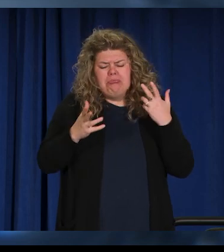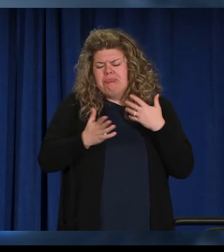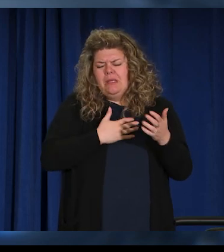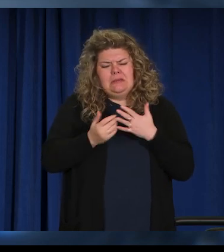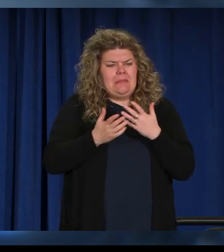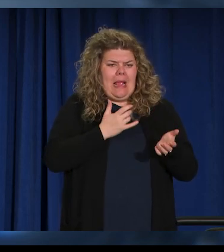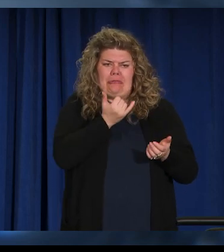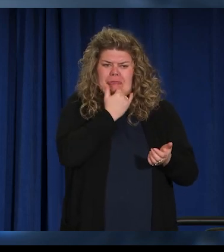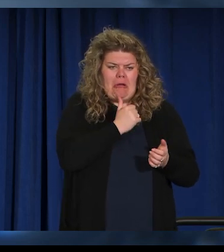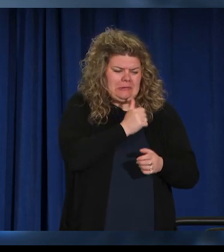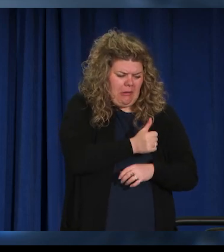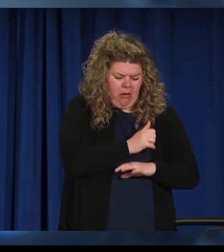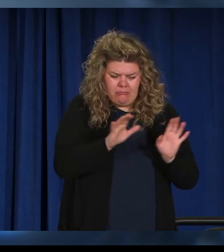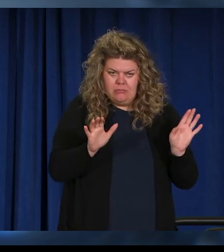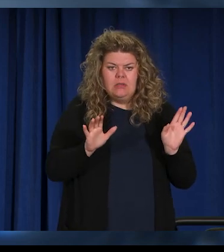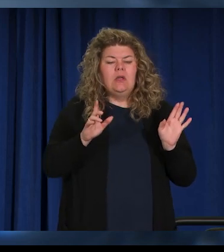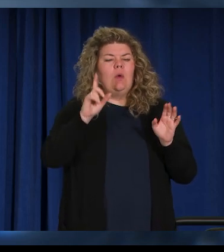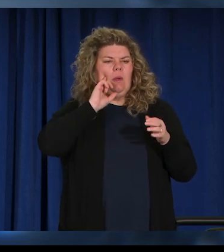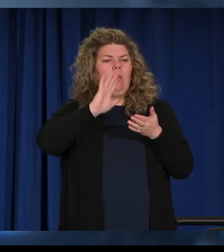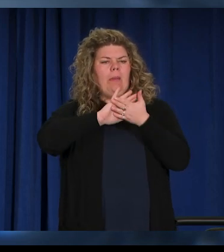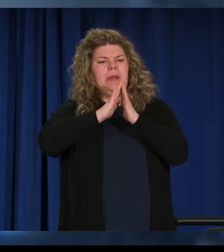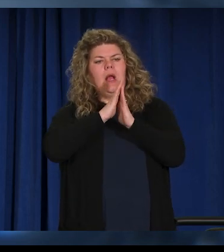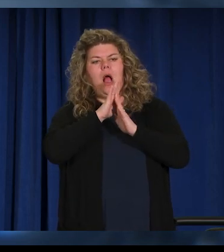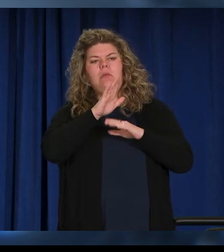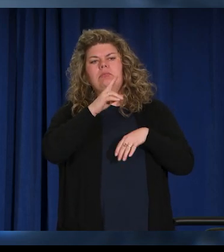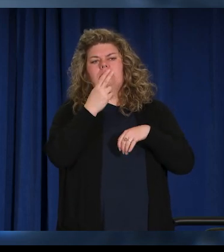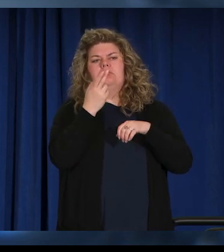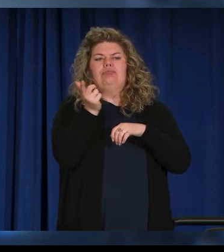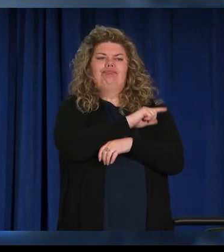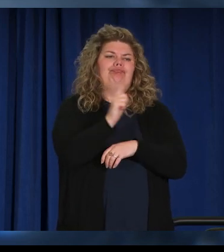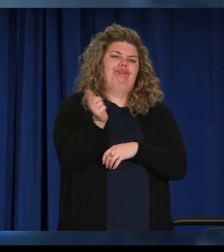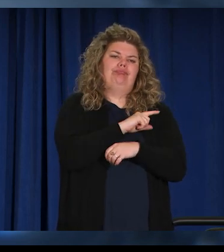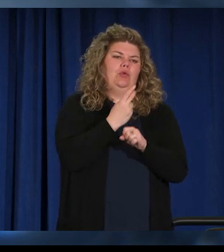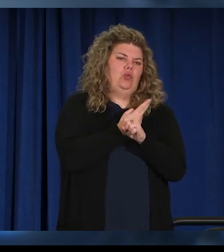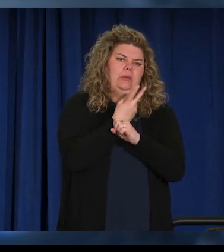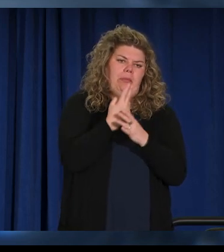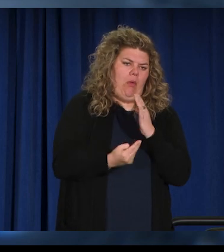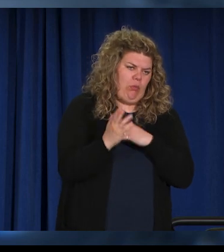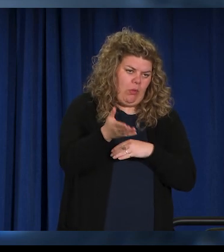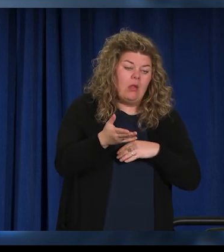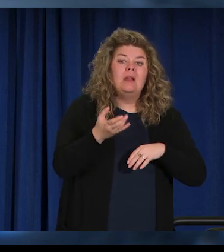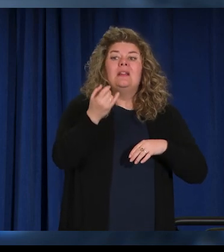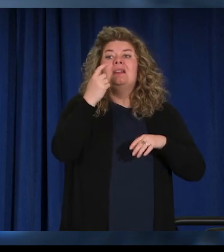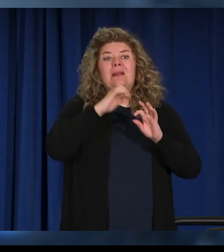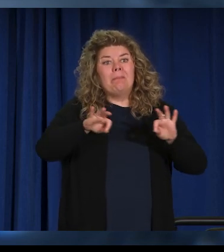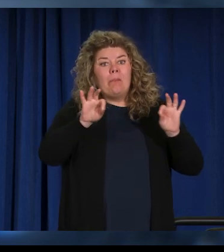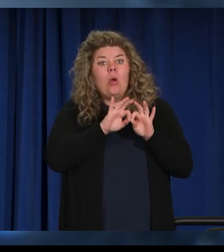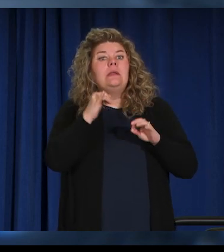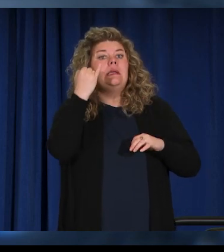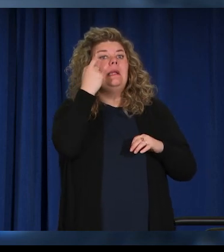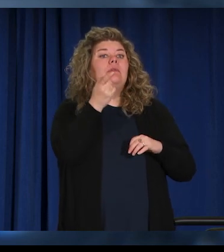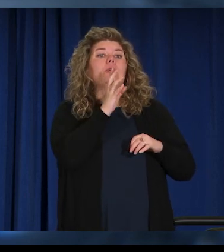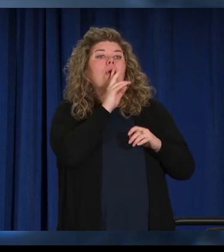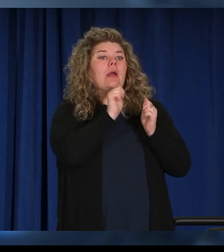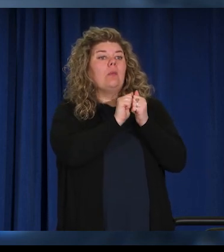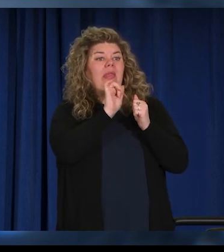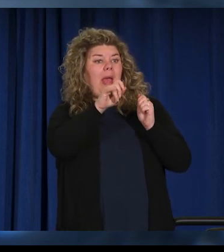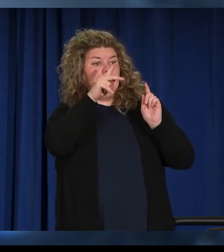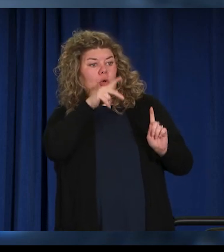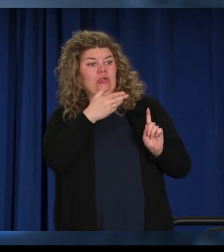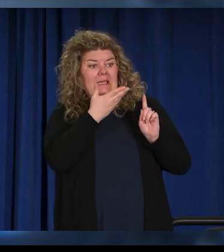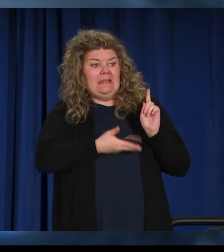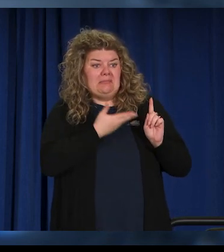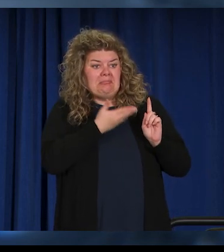help normalize encountering each approach. However, it is important that if you are referring to specific people